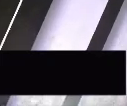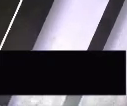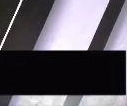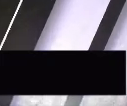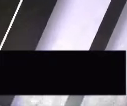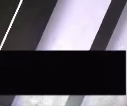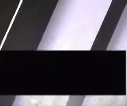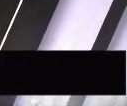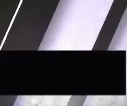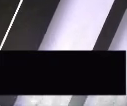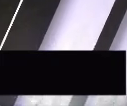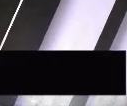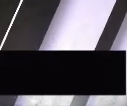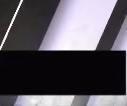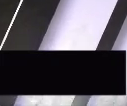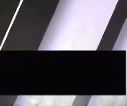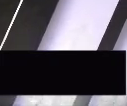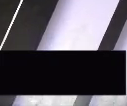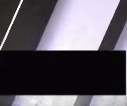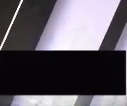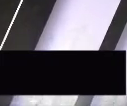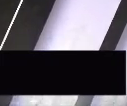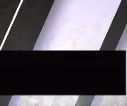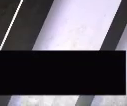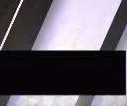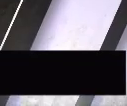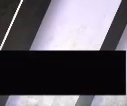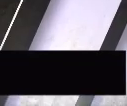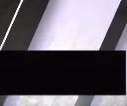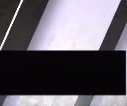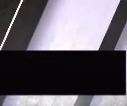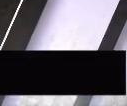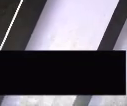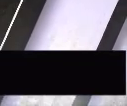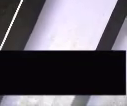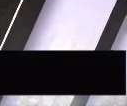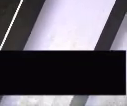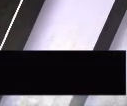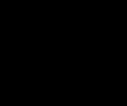go made and go country. Because me, they don't go country. So make sure say you save them country.